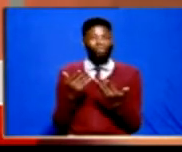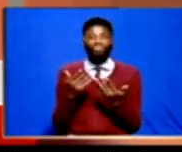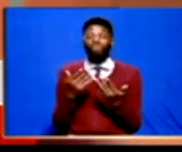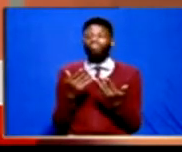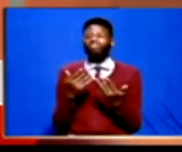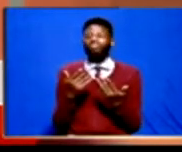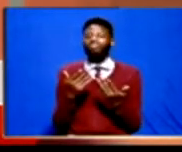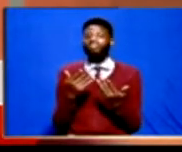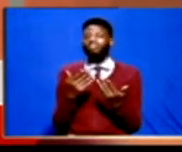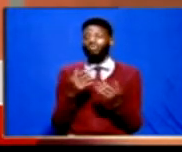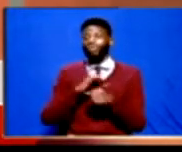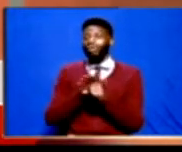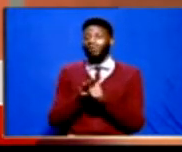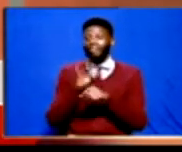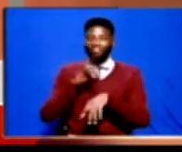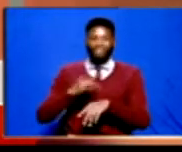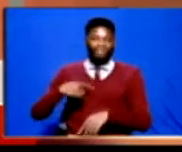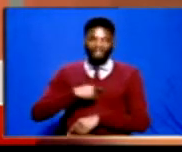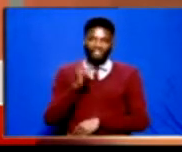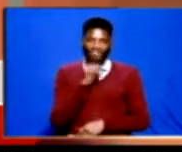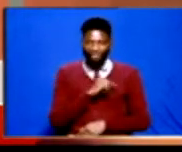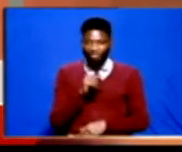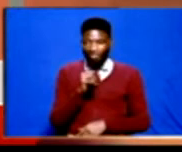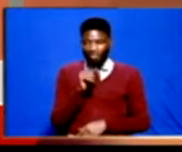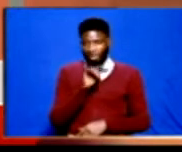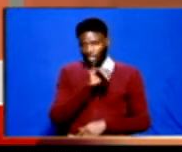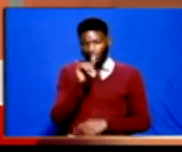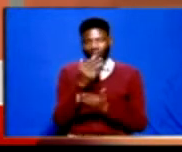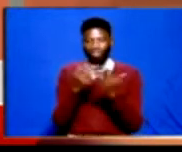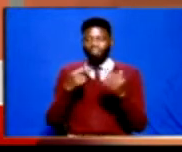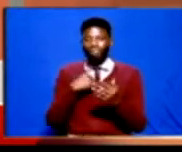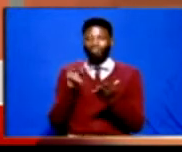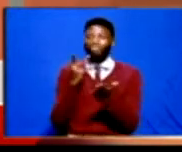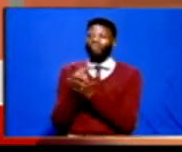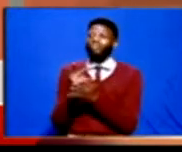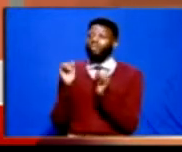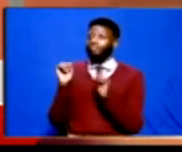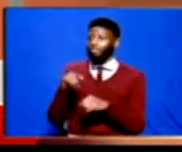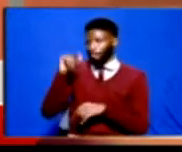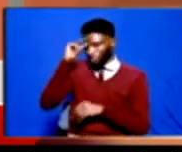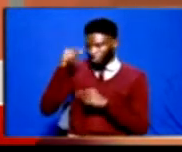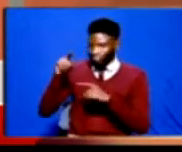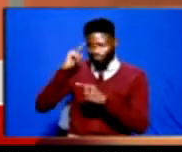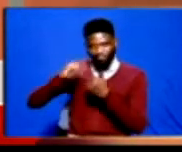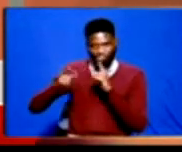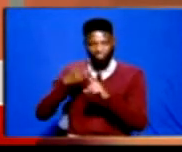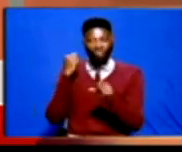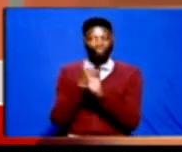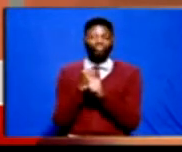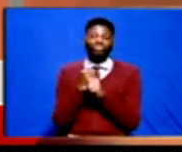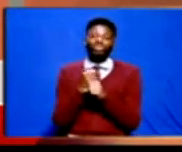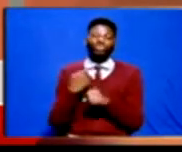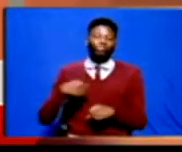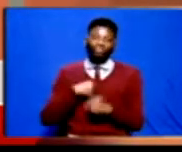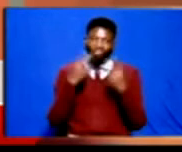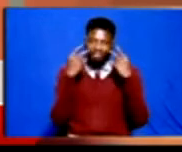that COVID has taken us. So these are the things that I propose that the government considers doing, and we look at some of this productive, because